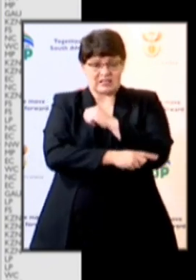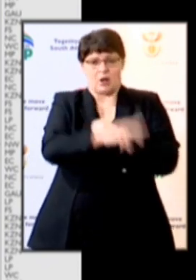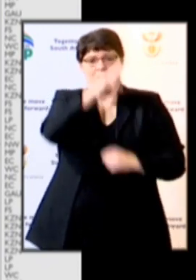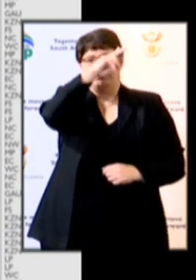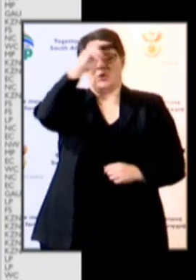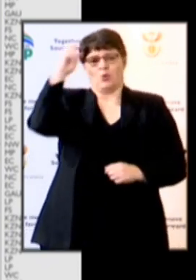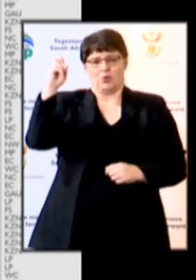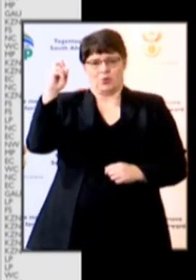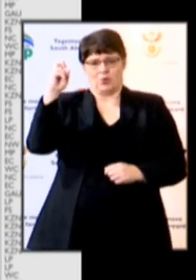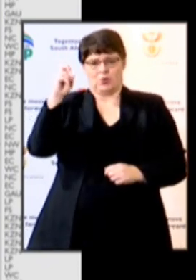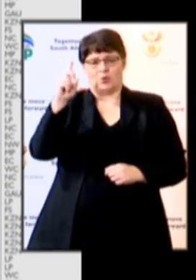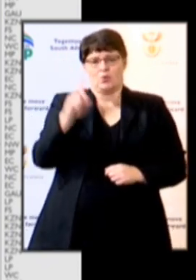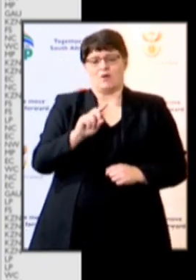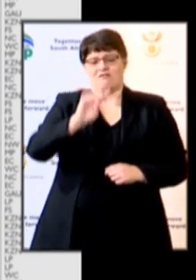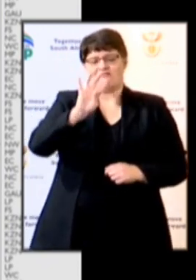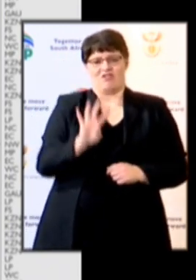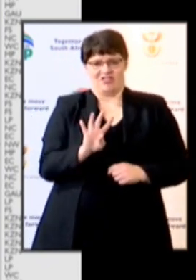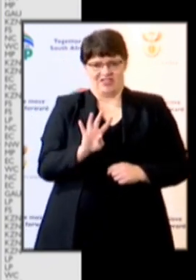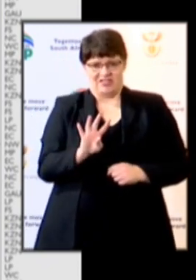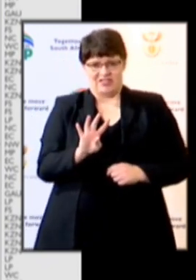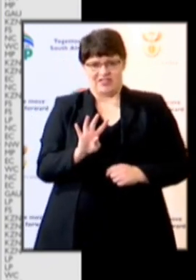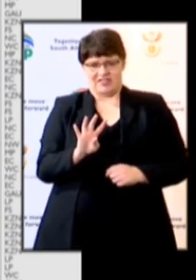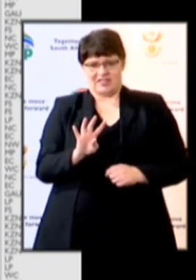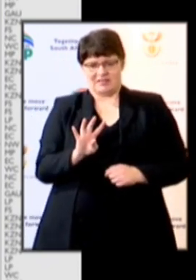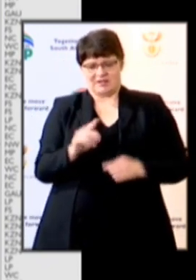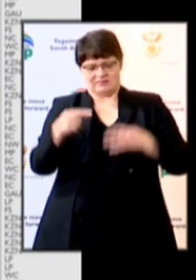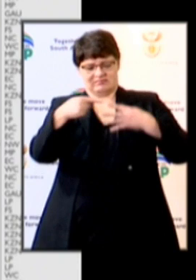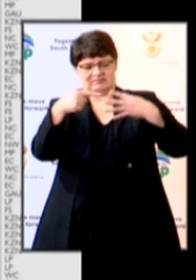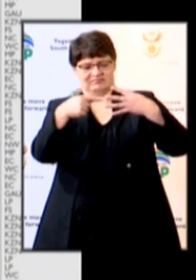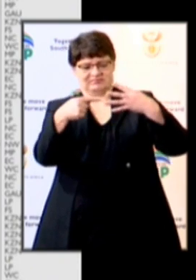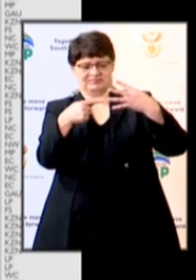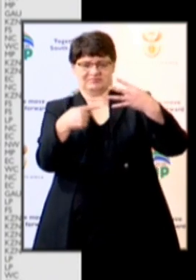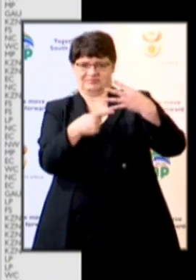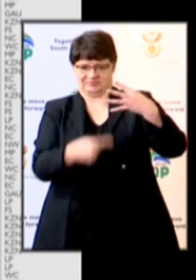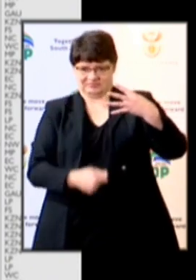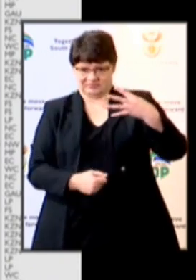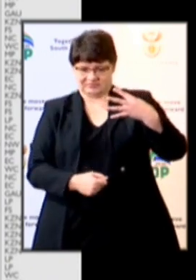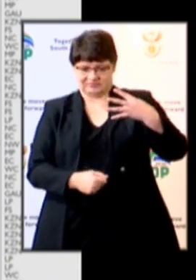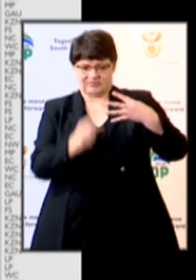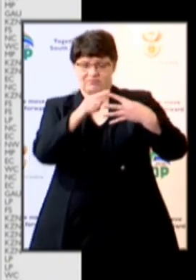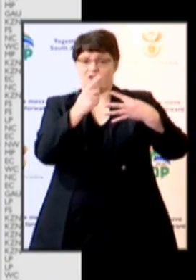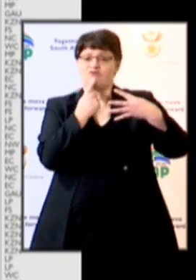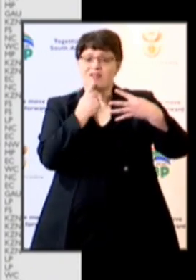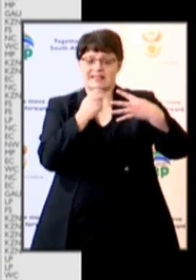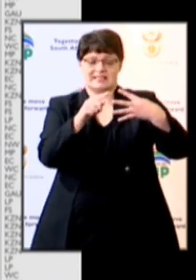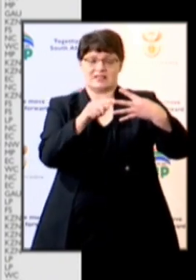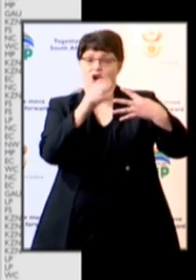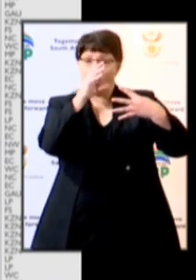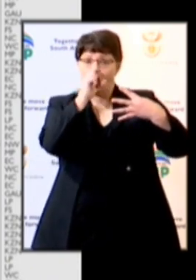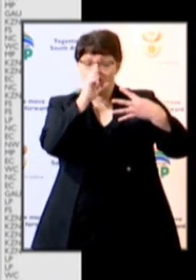fourth. They are number four in terms of the spread of the virus. So I think that